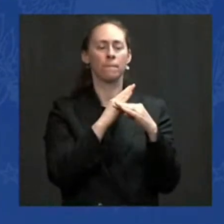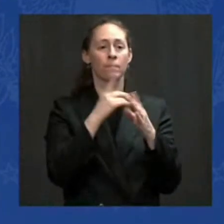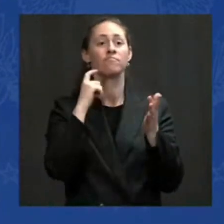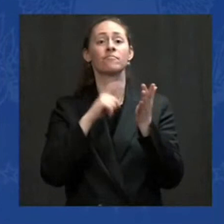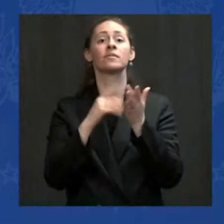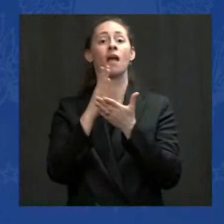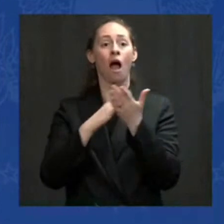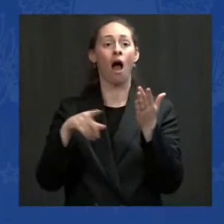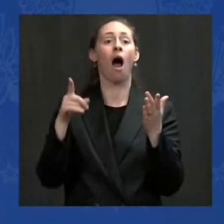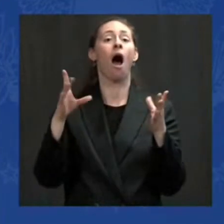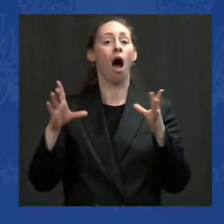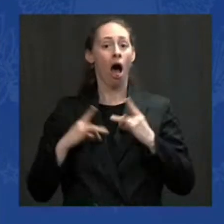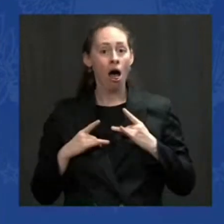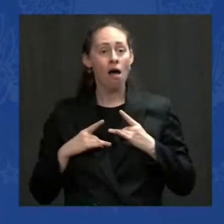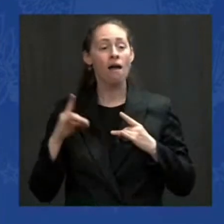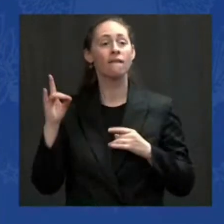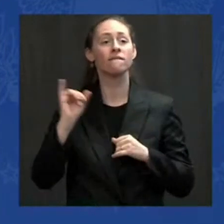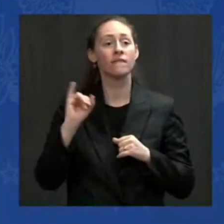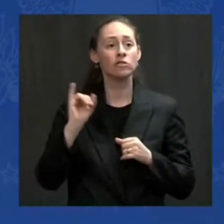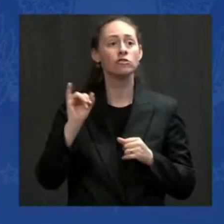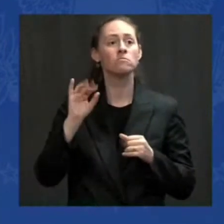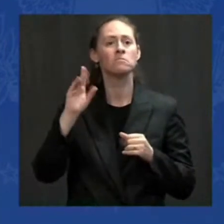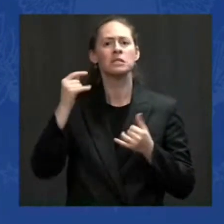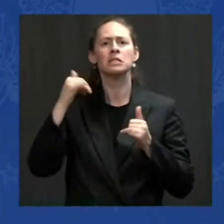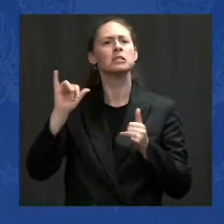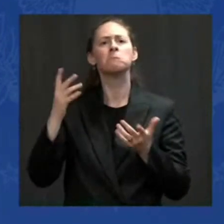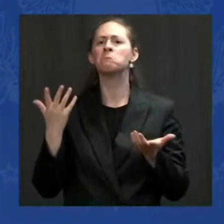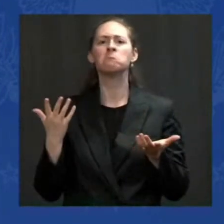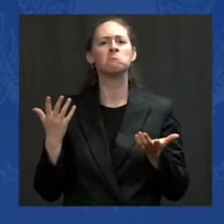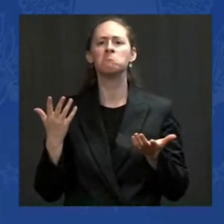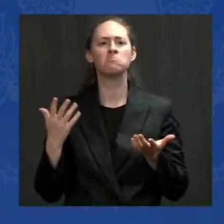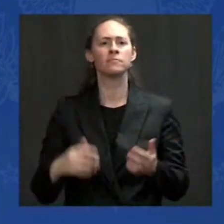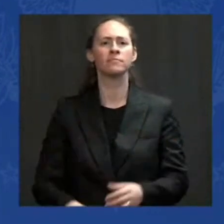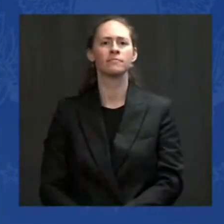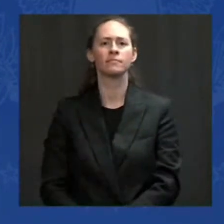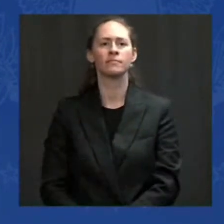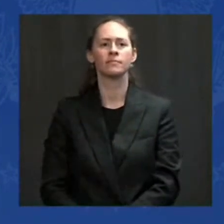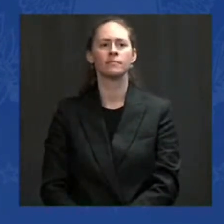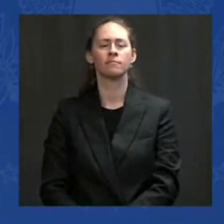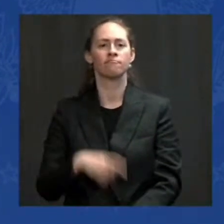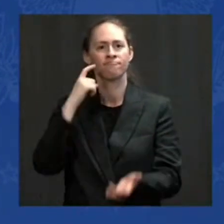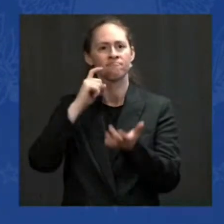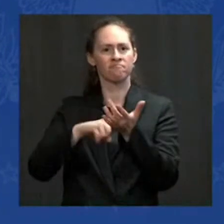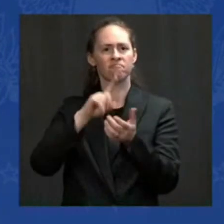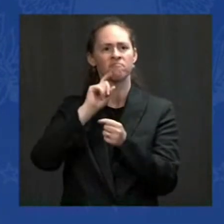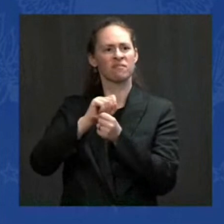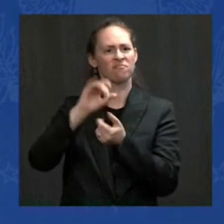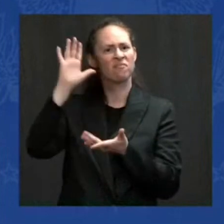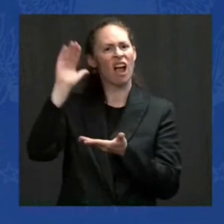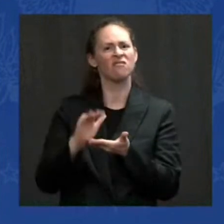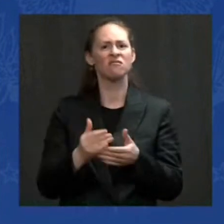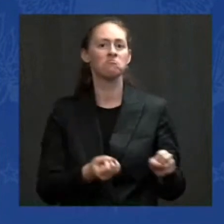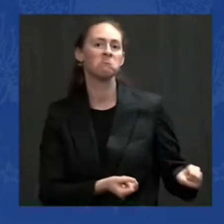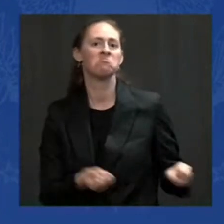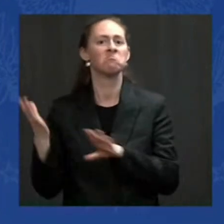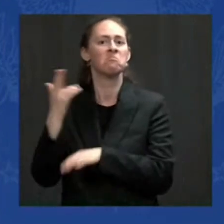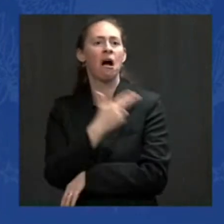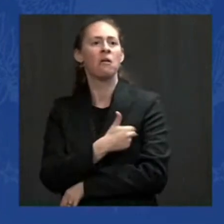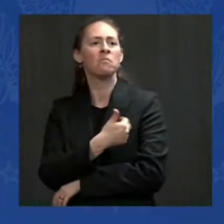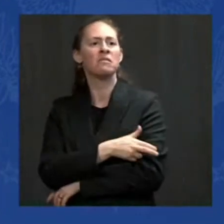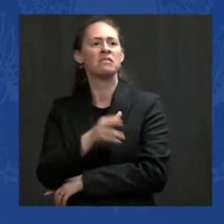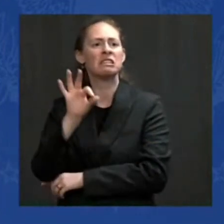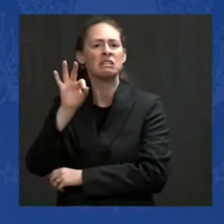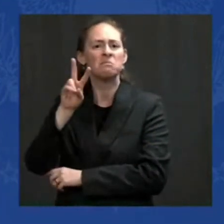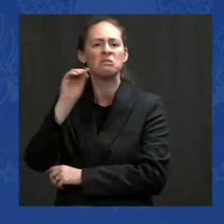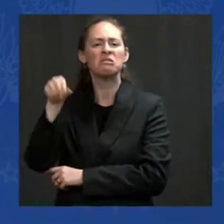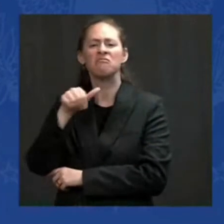the important number on the bottom of the slide, 92% effective against hospitalization from the Delta variant.